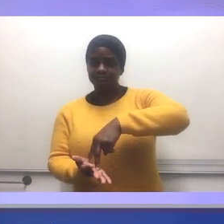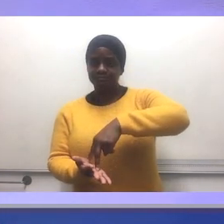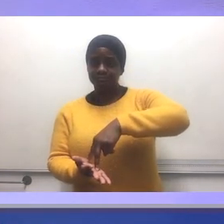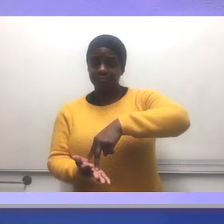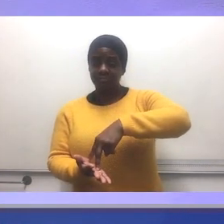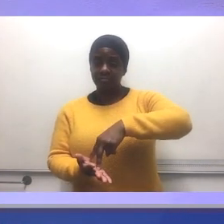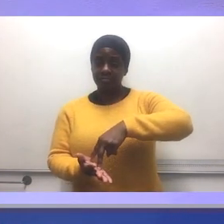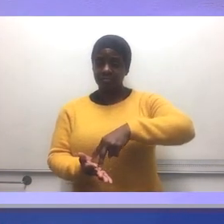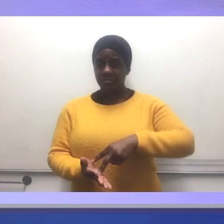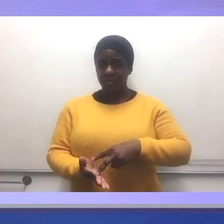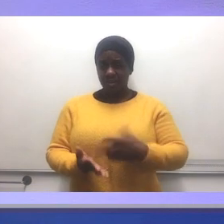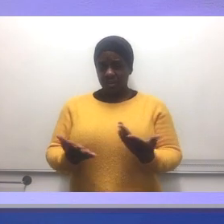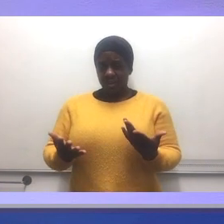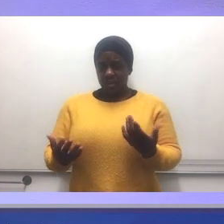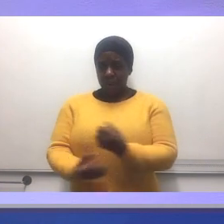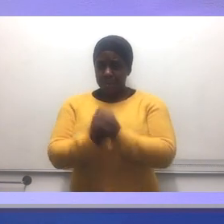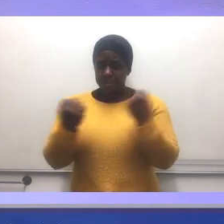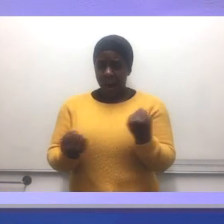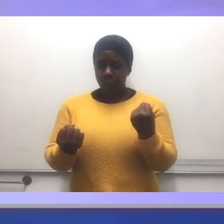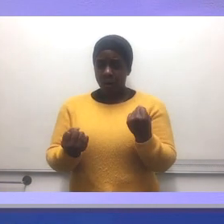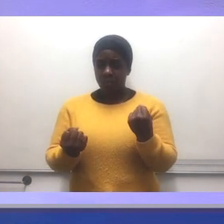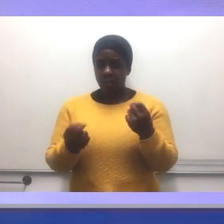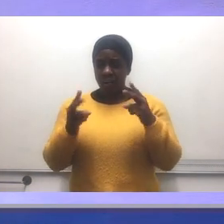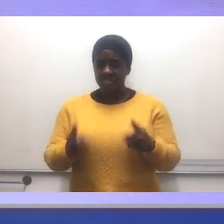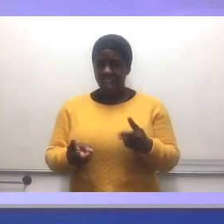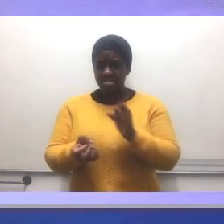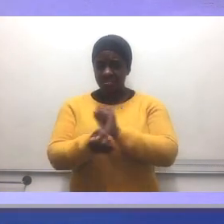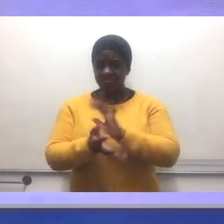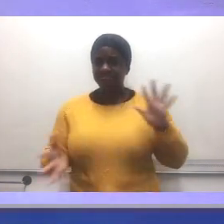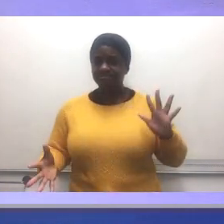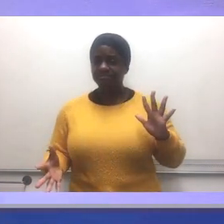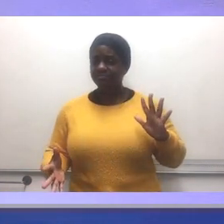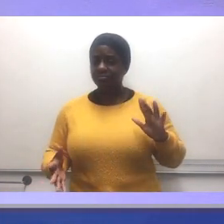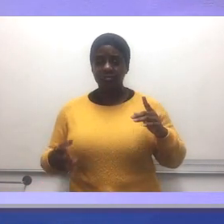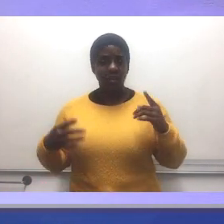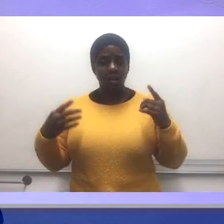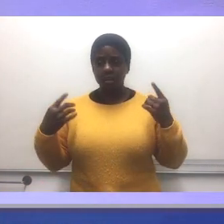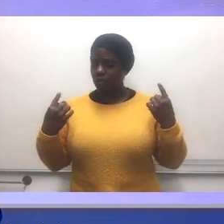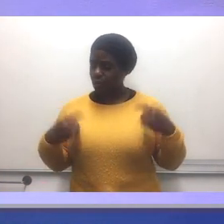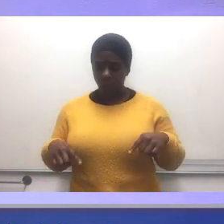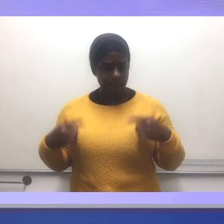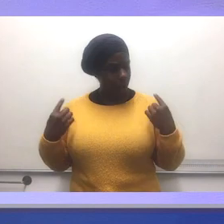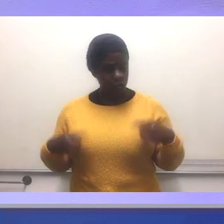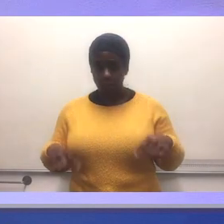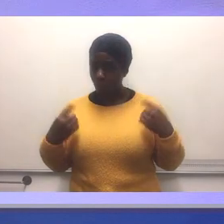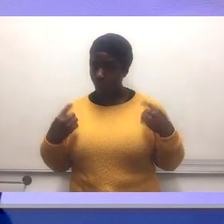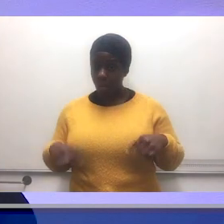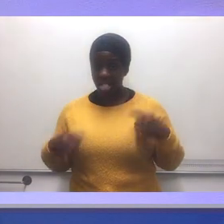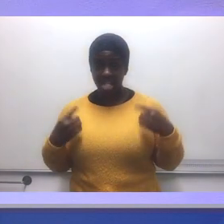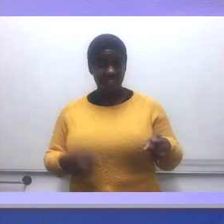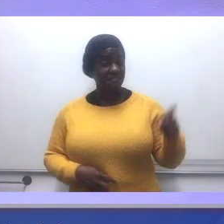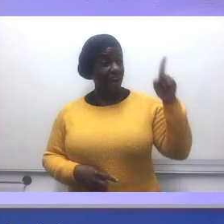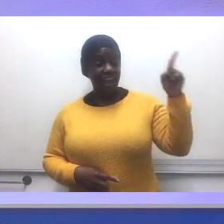loosing the pangs of death, because it was not possible for him to